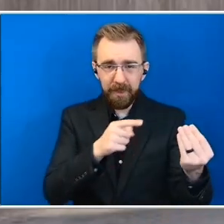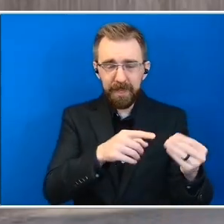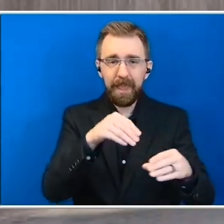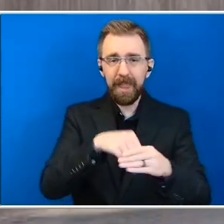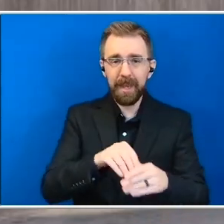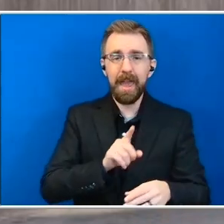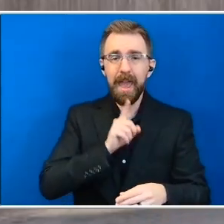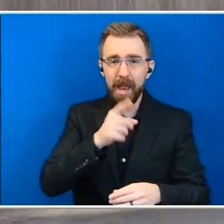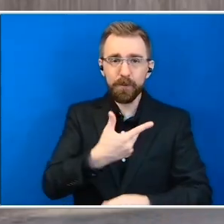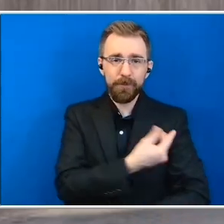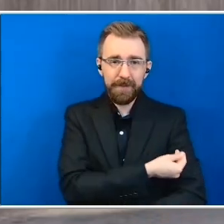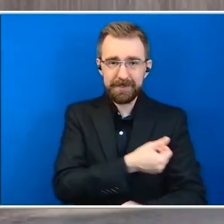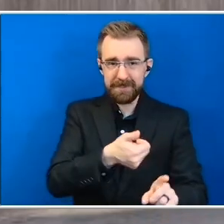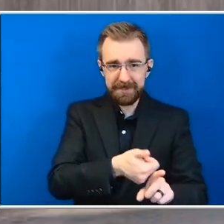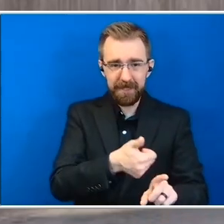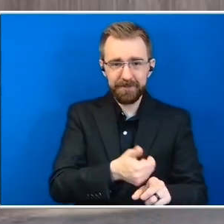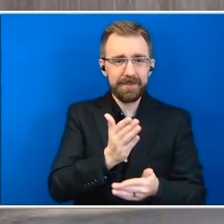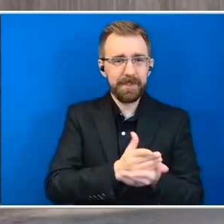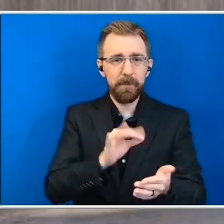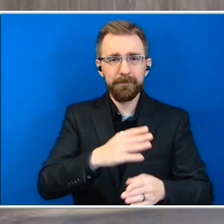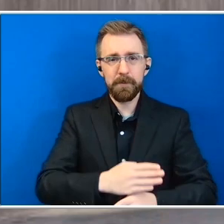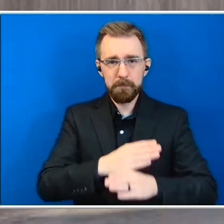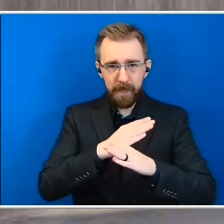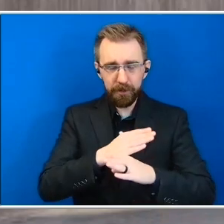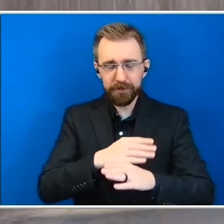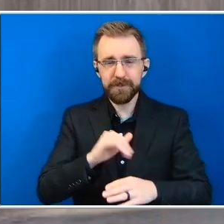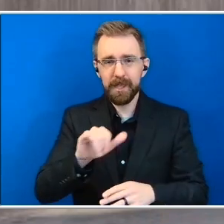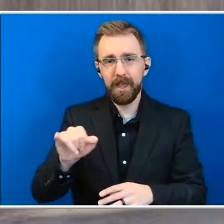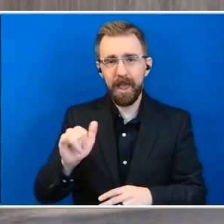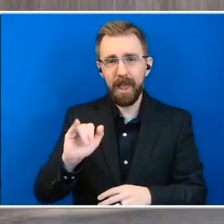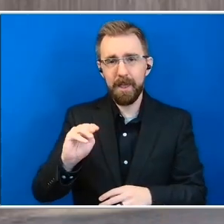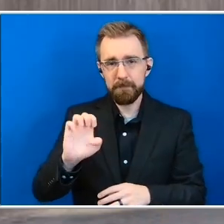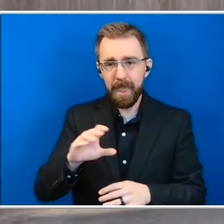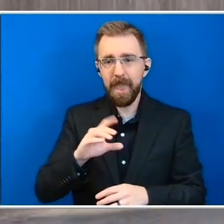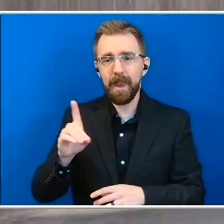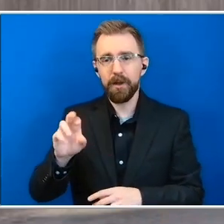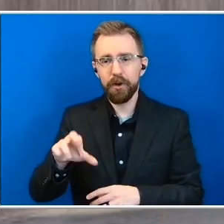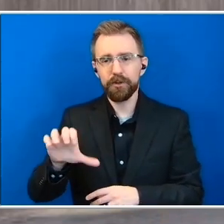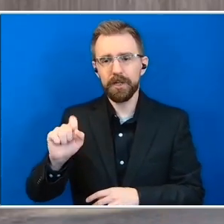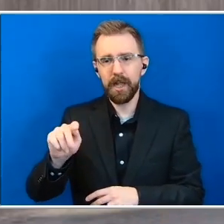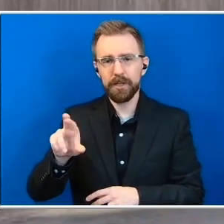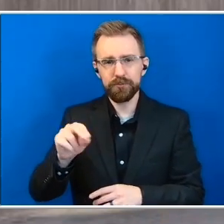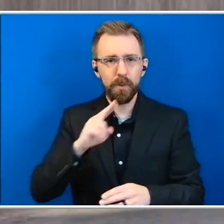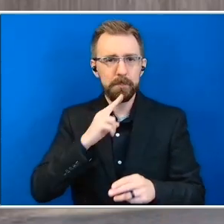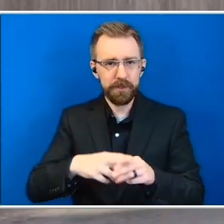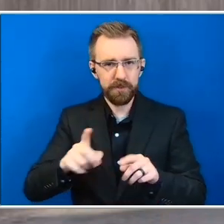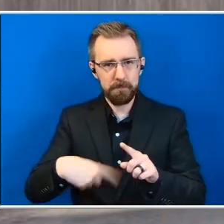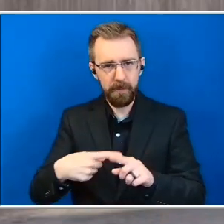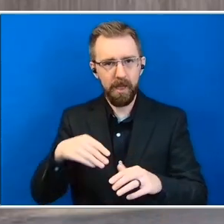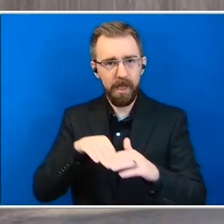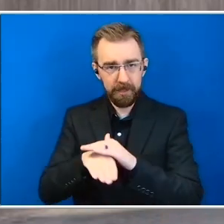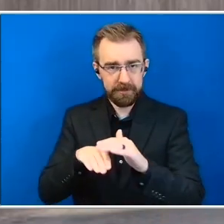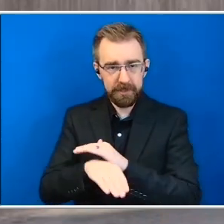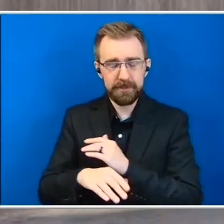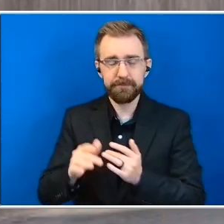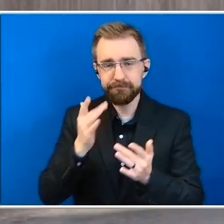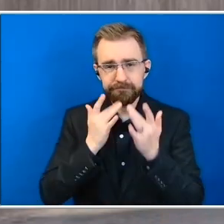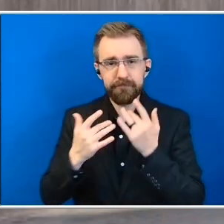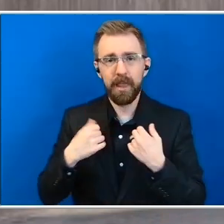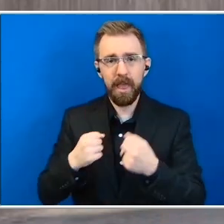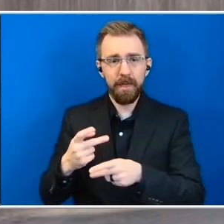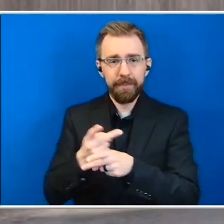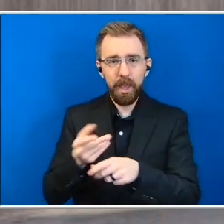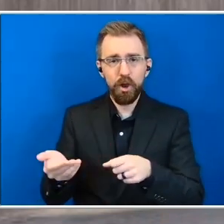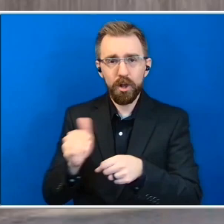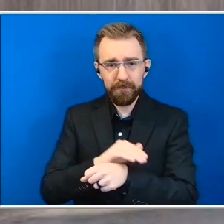vaccine. Again, some of the barriers that Jaime and Dr. Castro mentioned about access, lack of healthcare coverage, still a